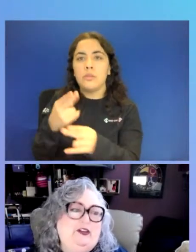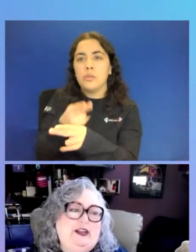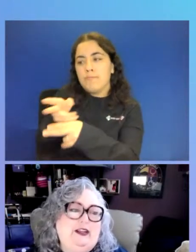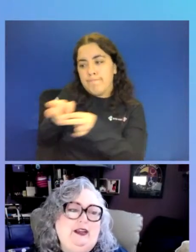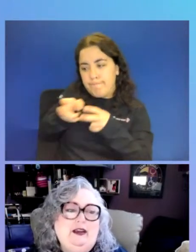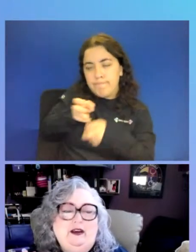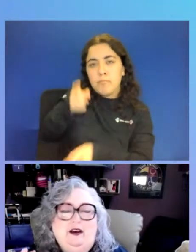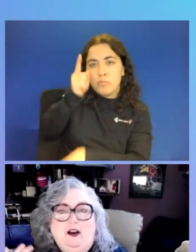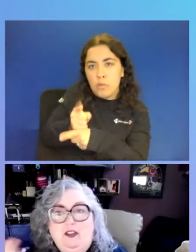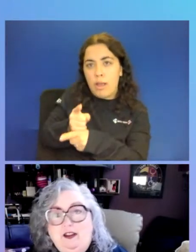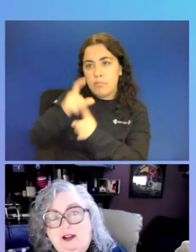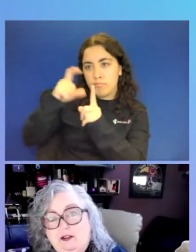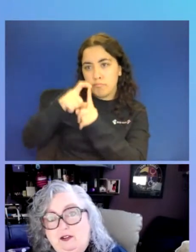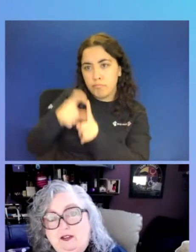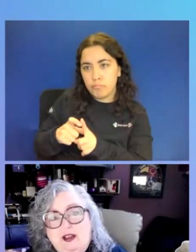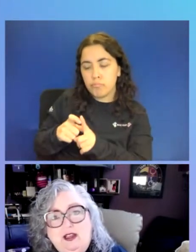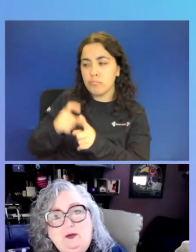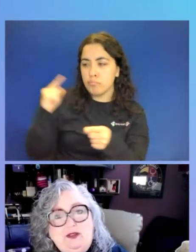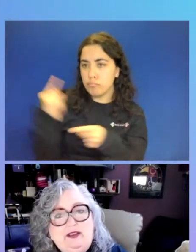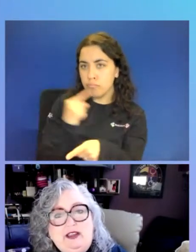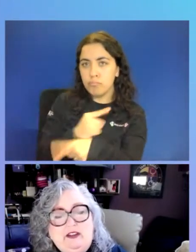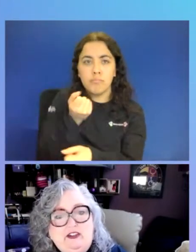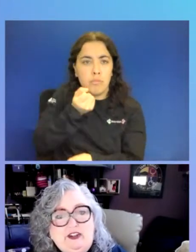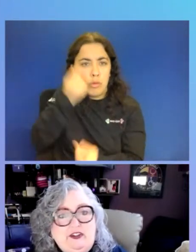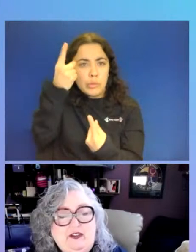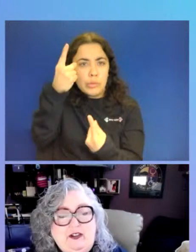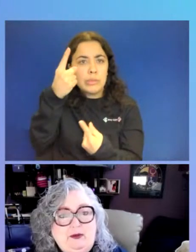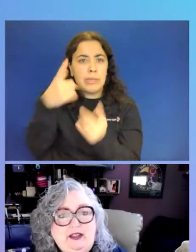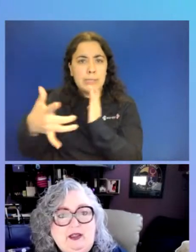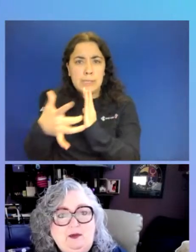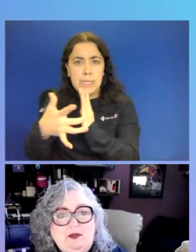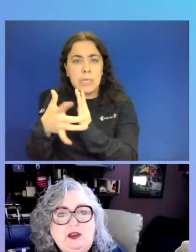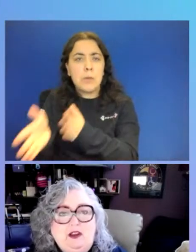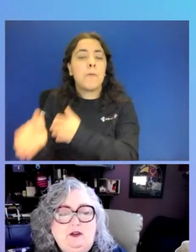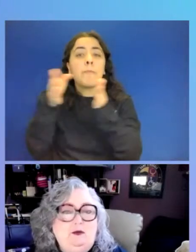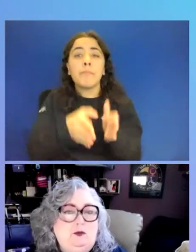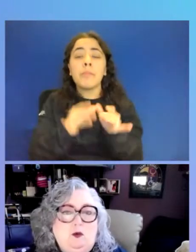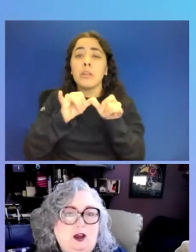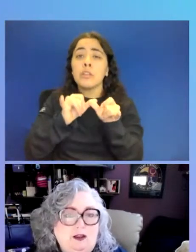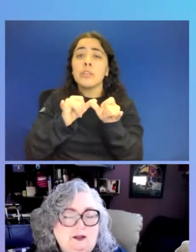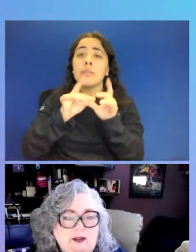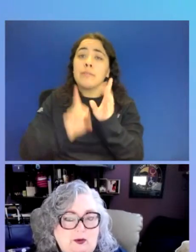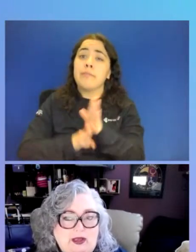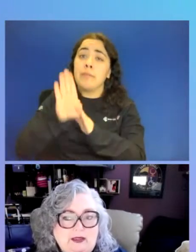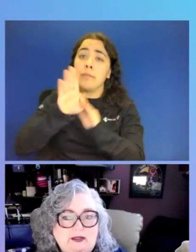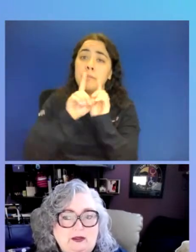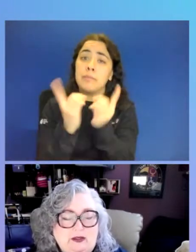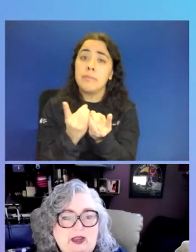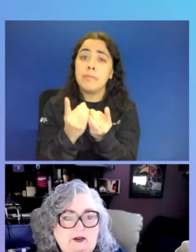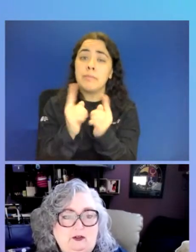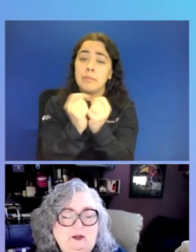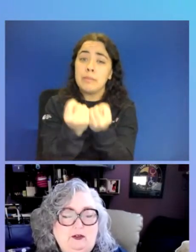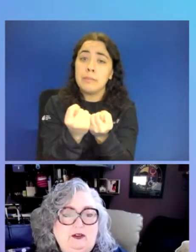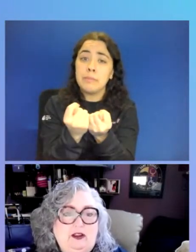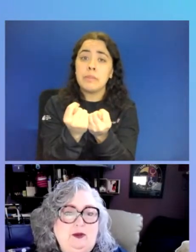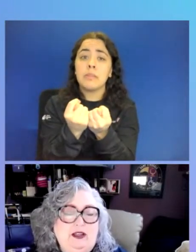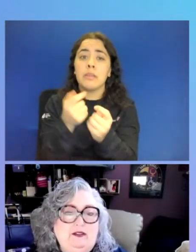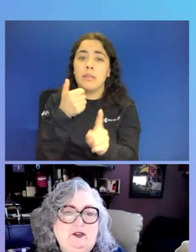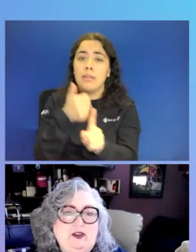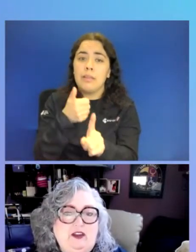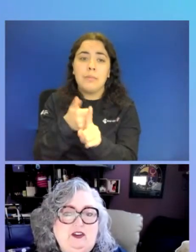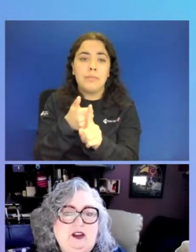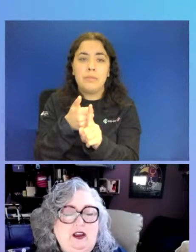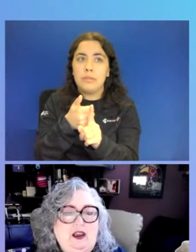and understanding. On the technical side, we see engineering development teams use WAS, the technical